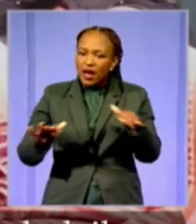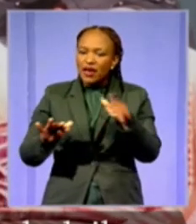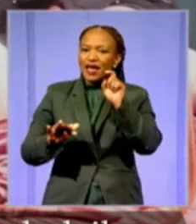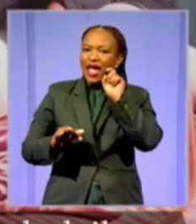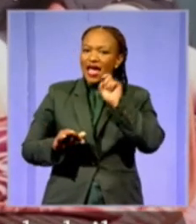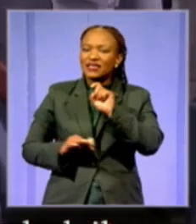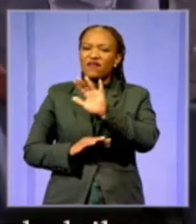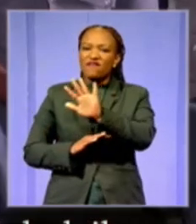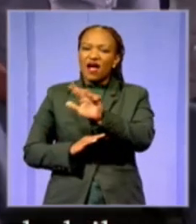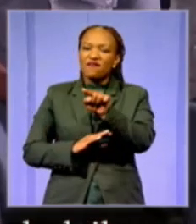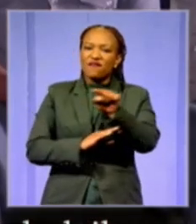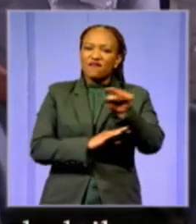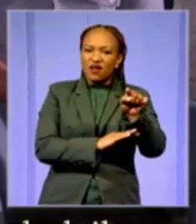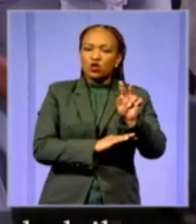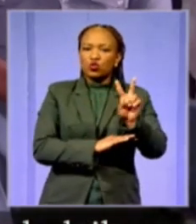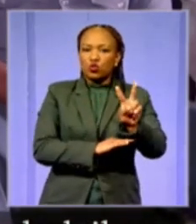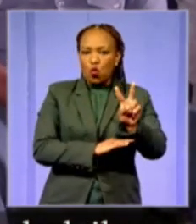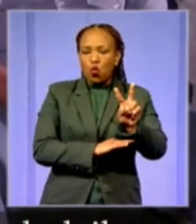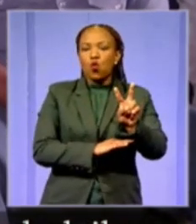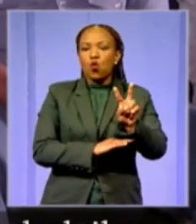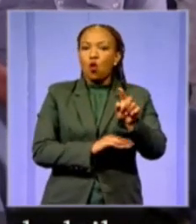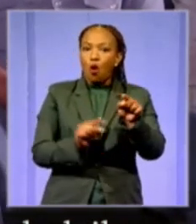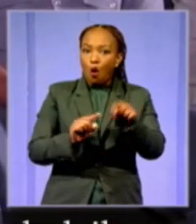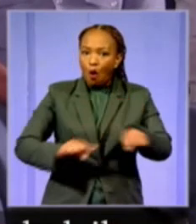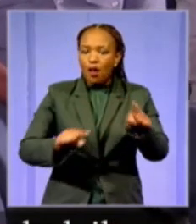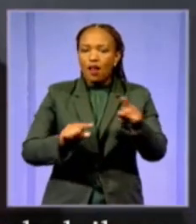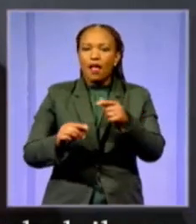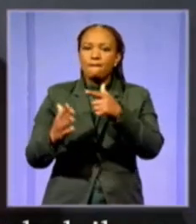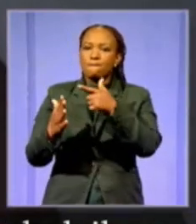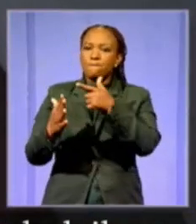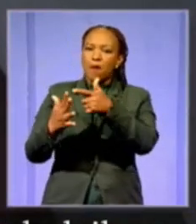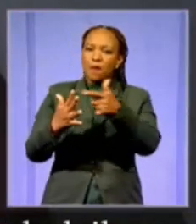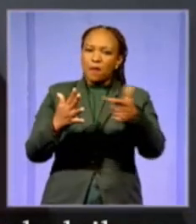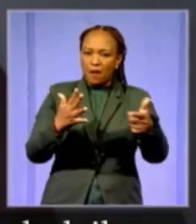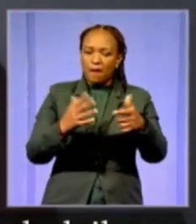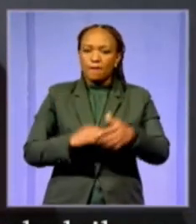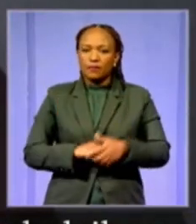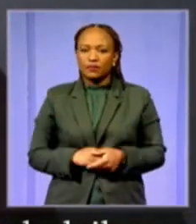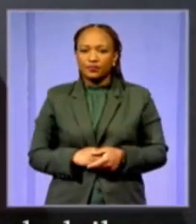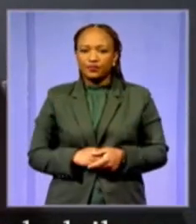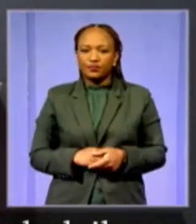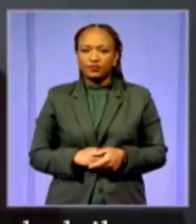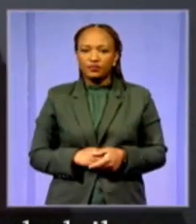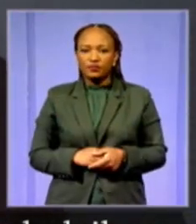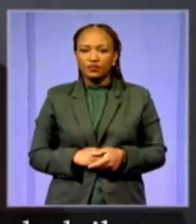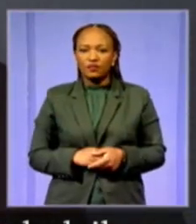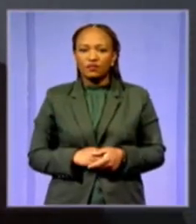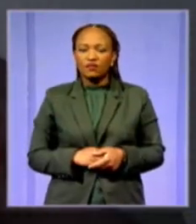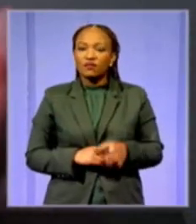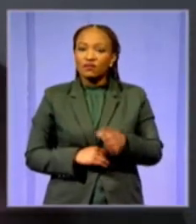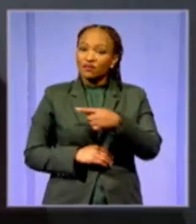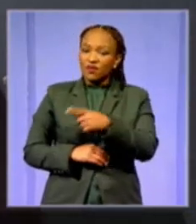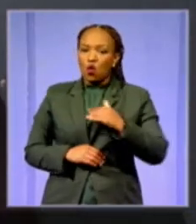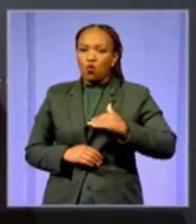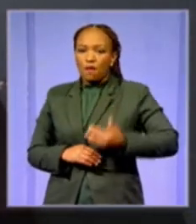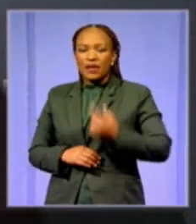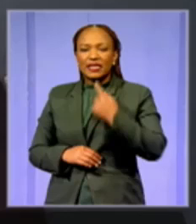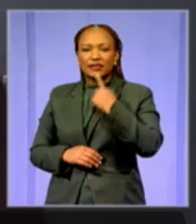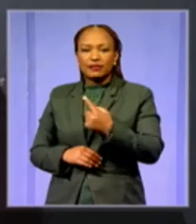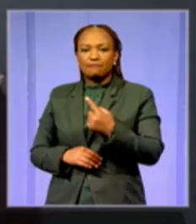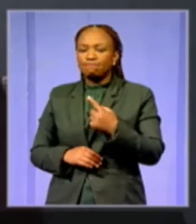le 12 ba thuntshitswe. She says, "I don't know where to start. I am heartbroken, frustrated,